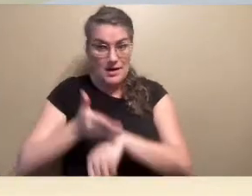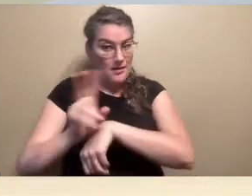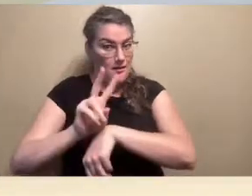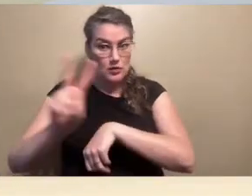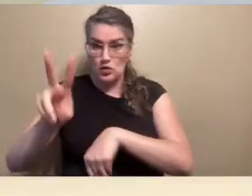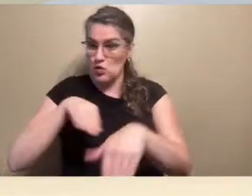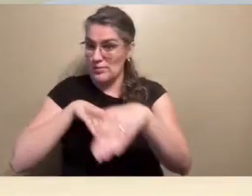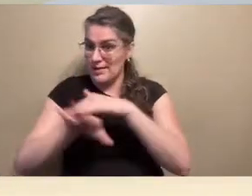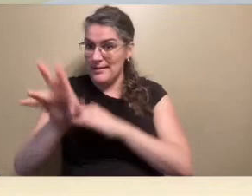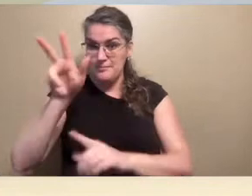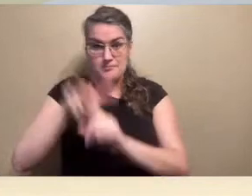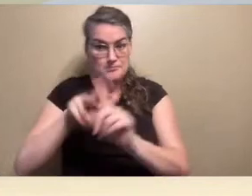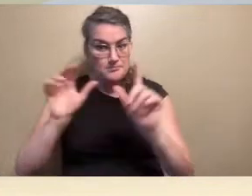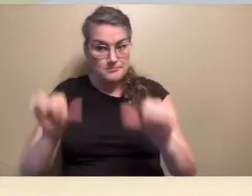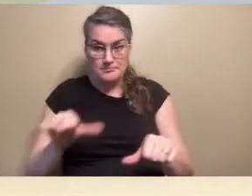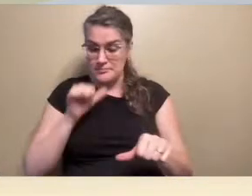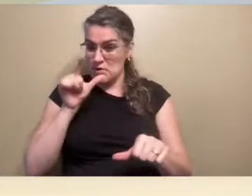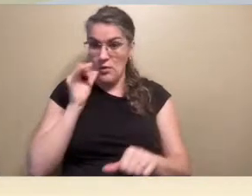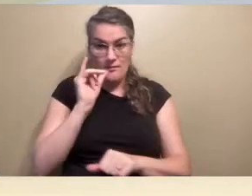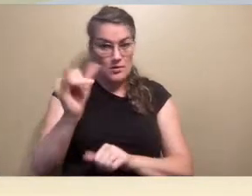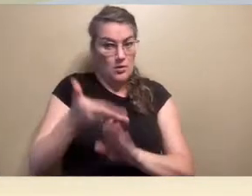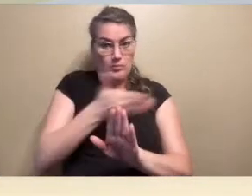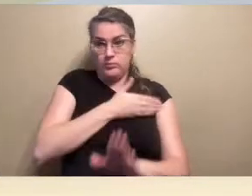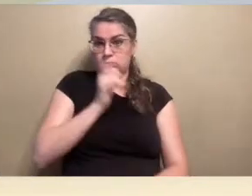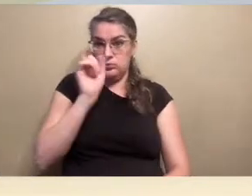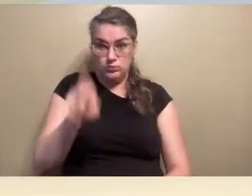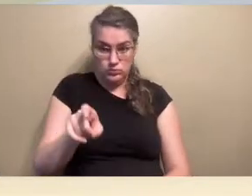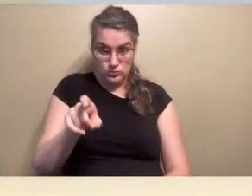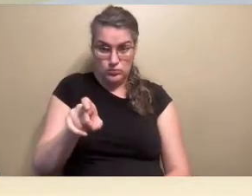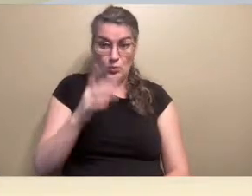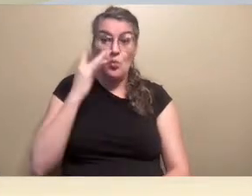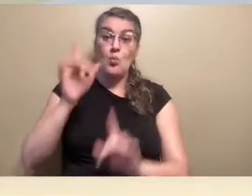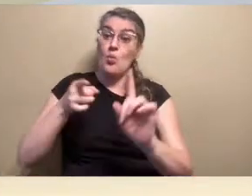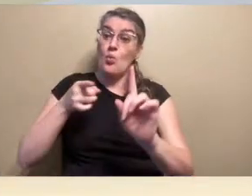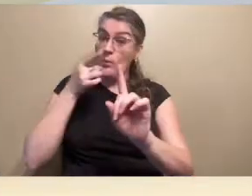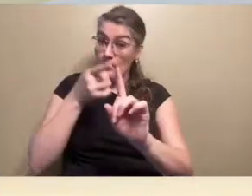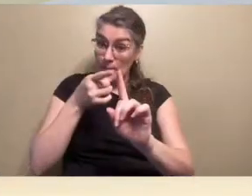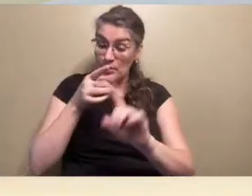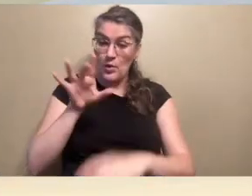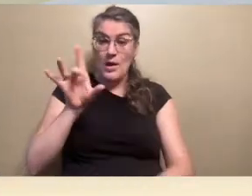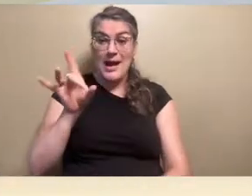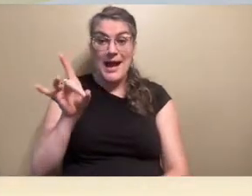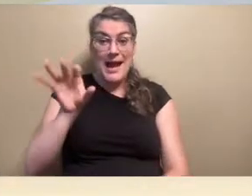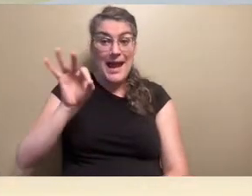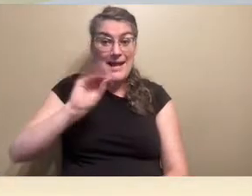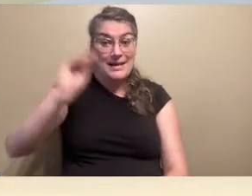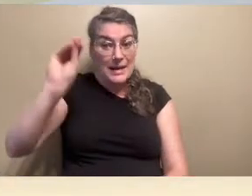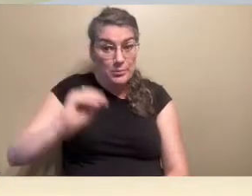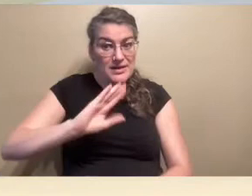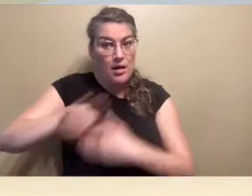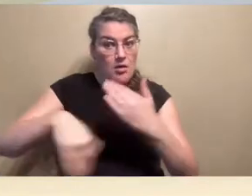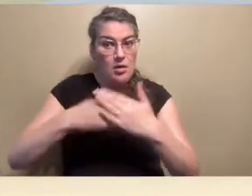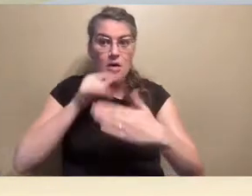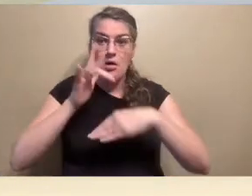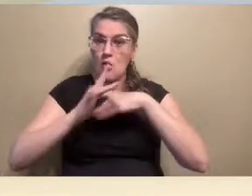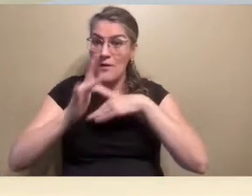on track to achieve our target of immunizing 80% of eligible island residents by the end of August.